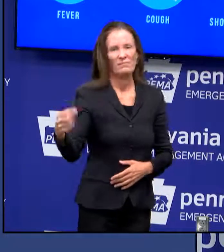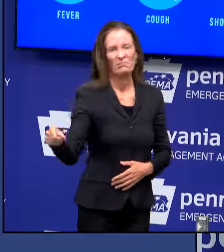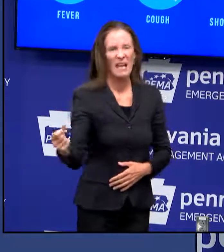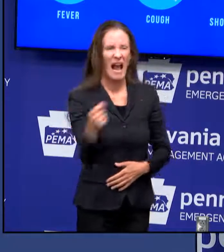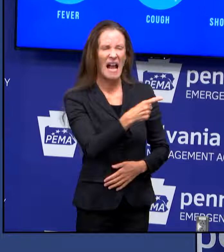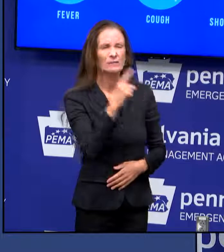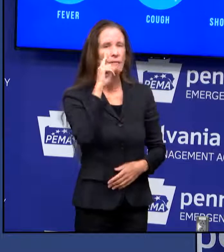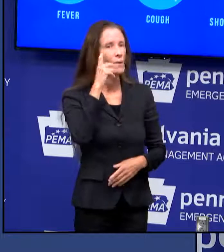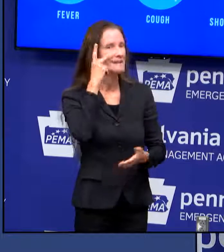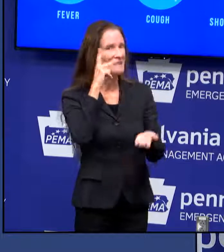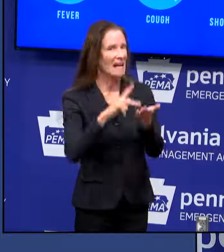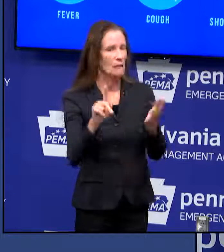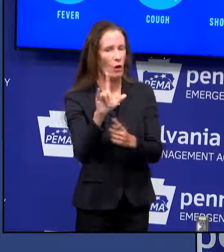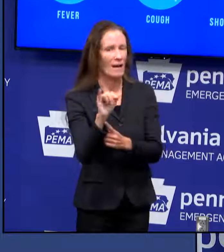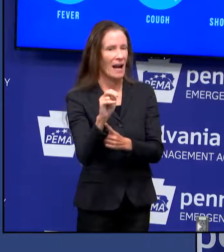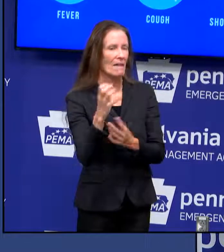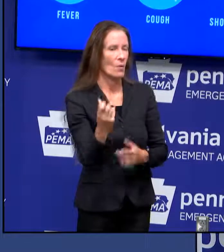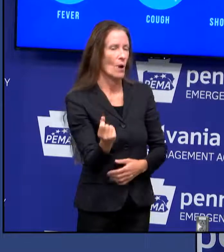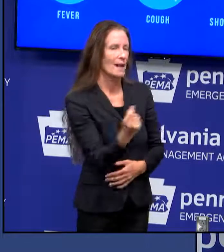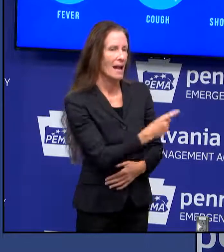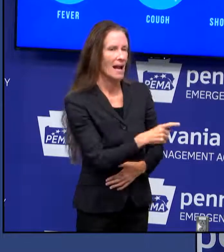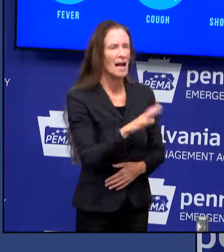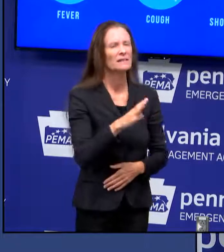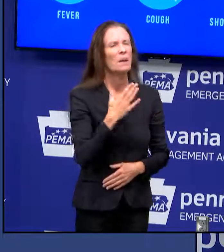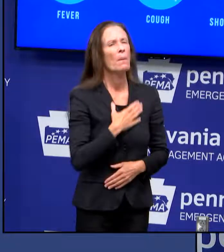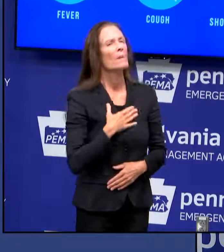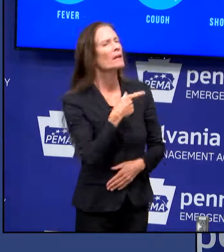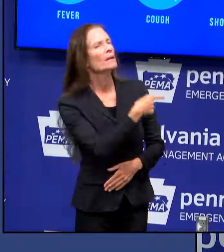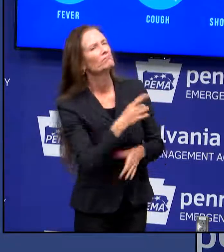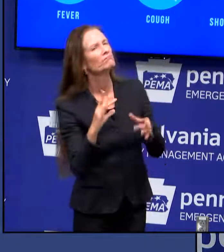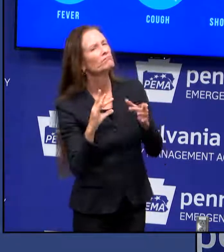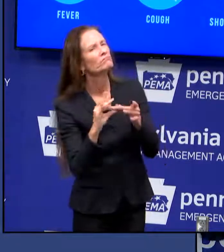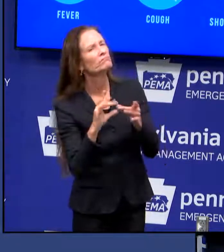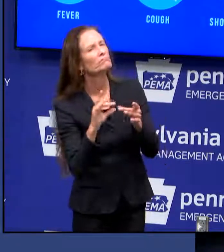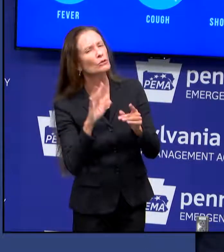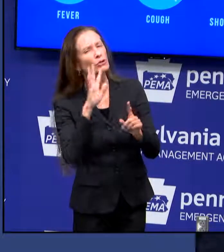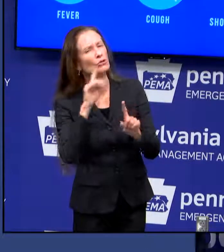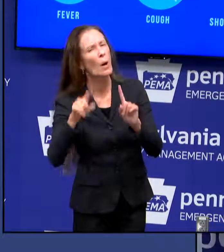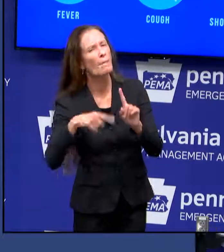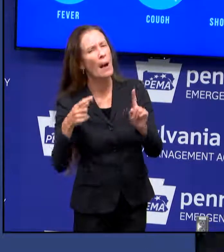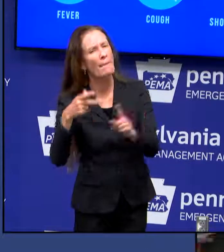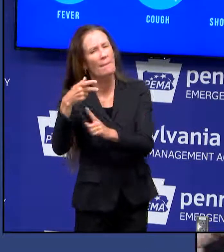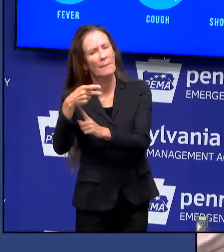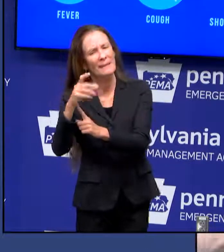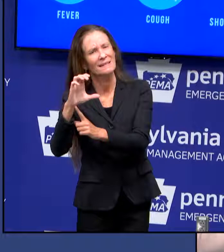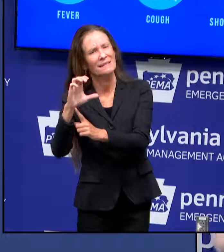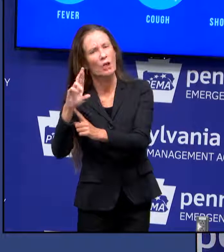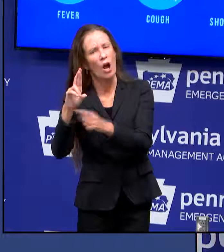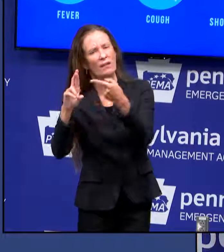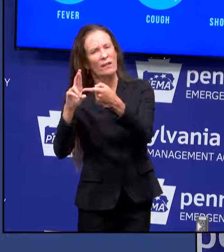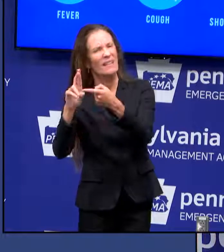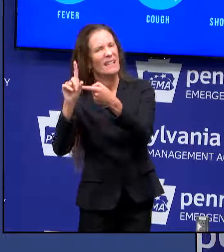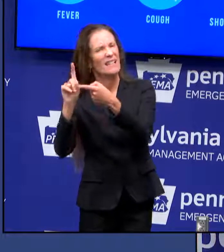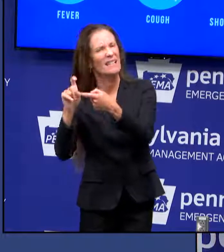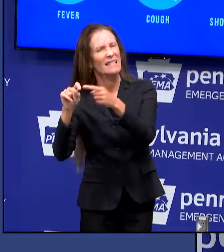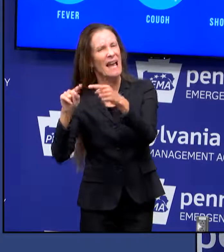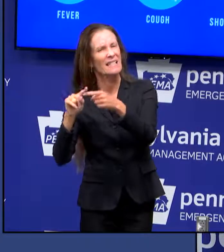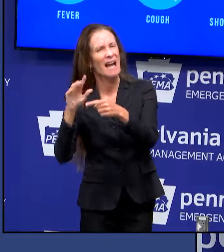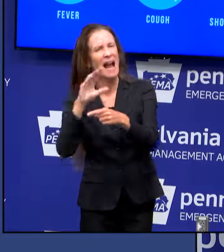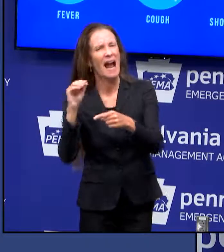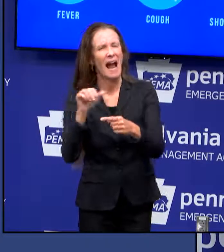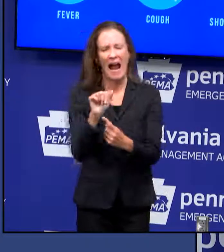Can you describe, we've talked a lot about PCR tests and antibody tests. Can you explain whether there